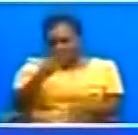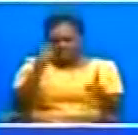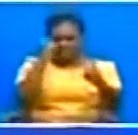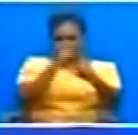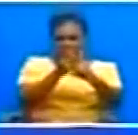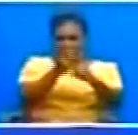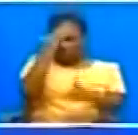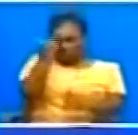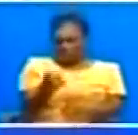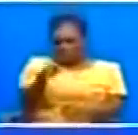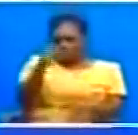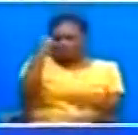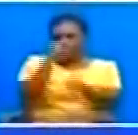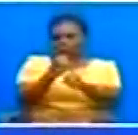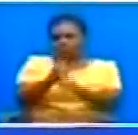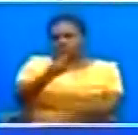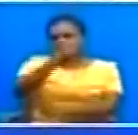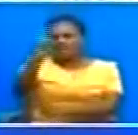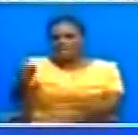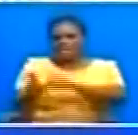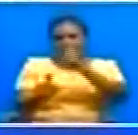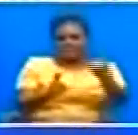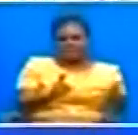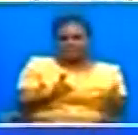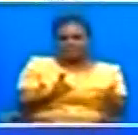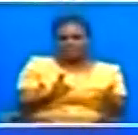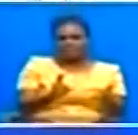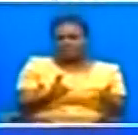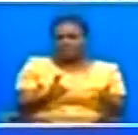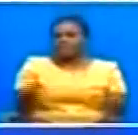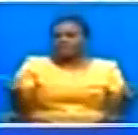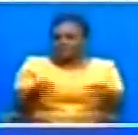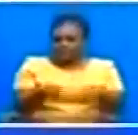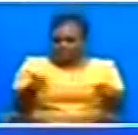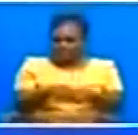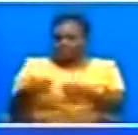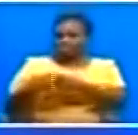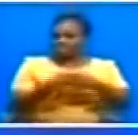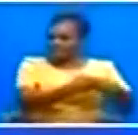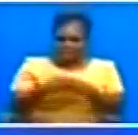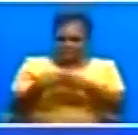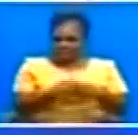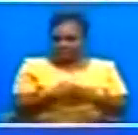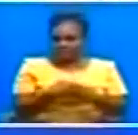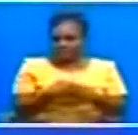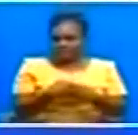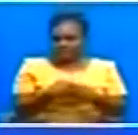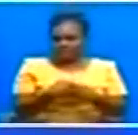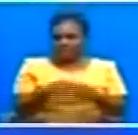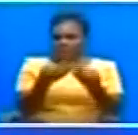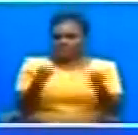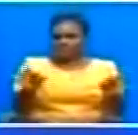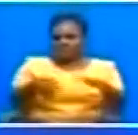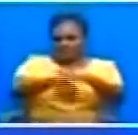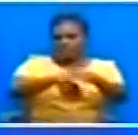me, because they will be sitting for their national examination. And despite the myriad of challenges offered by the free primary